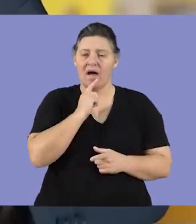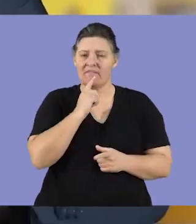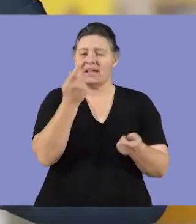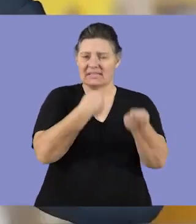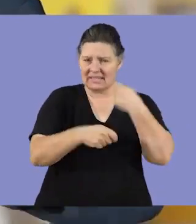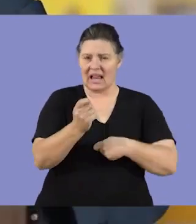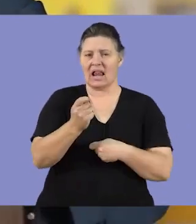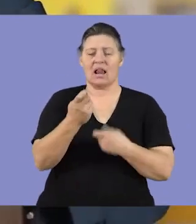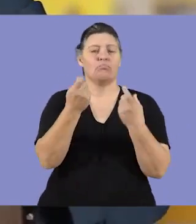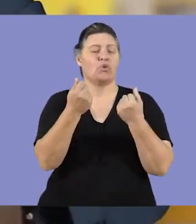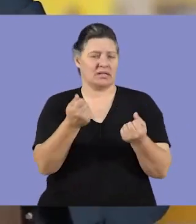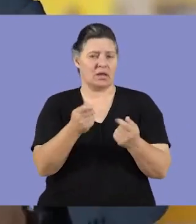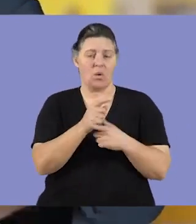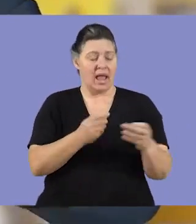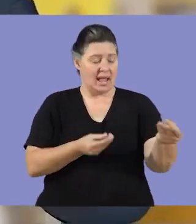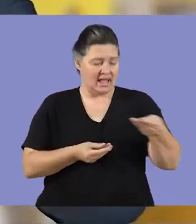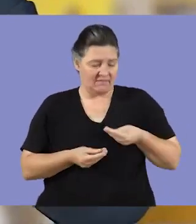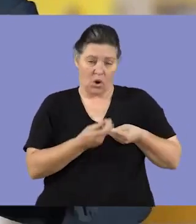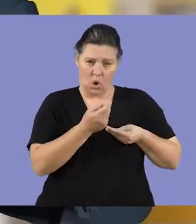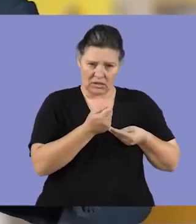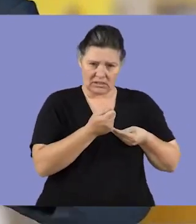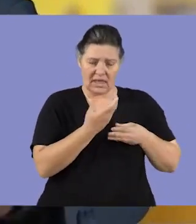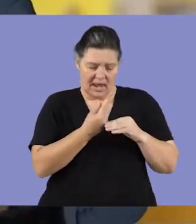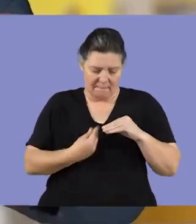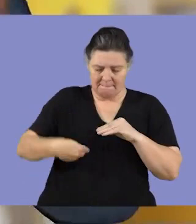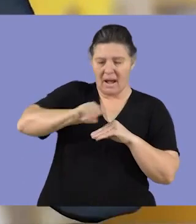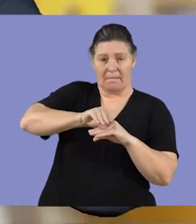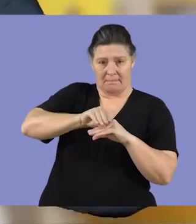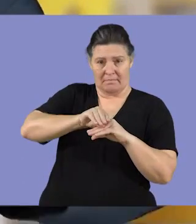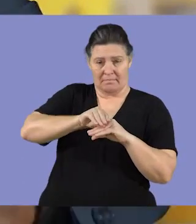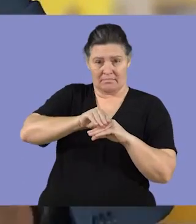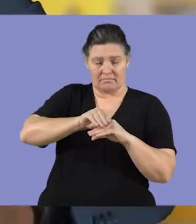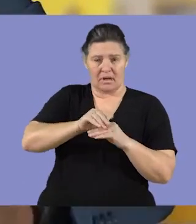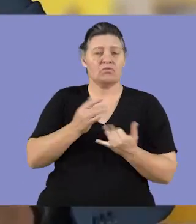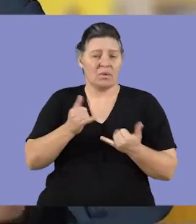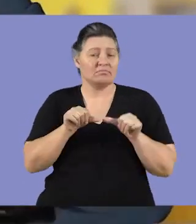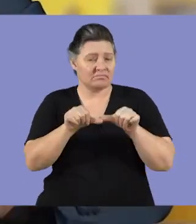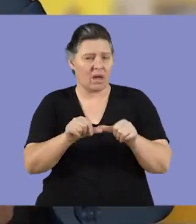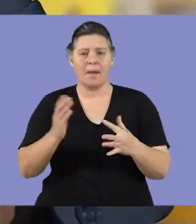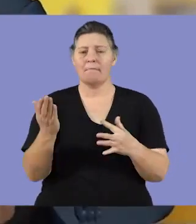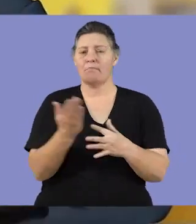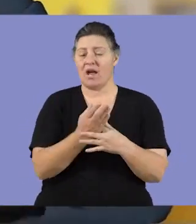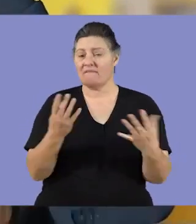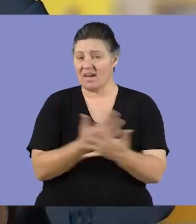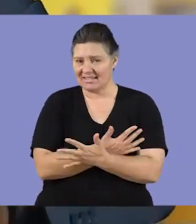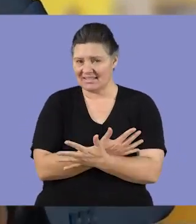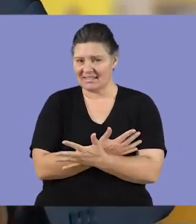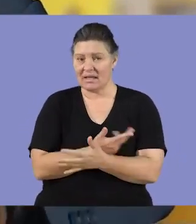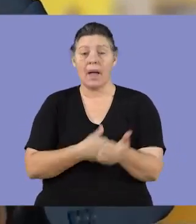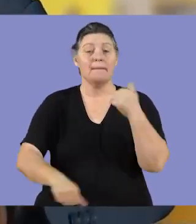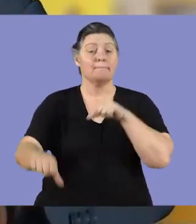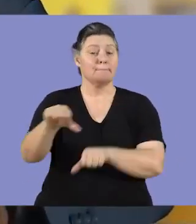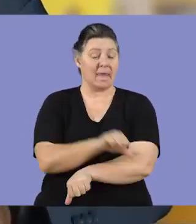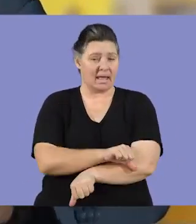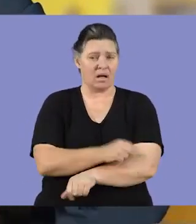to calculate your selling price, as I've said, when you were given the cost and then you add markup. I want you to stay tuned. We're just going to go for an ad